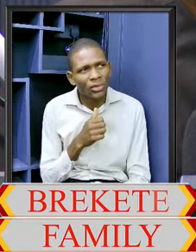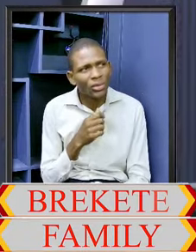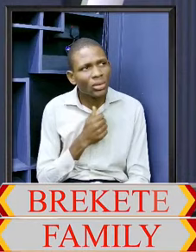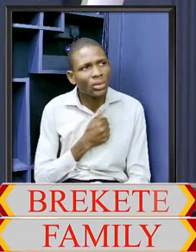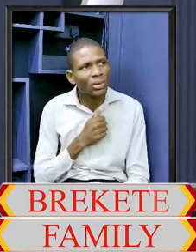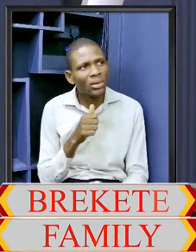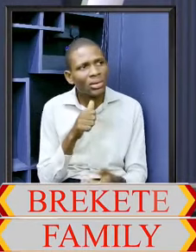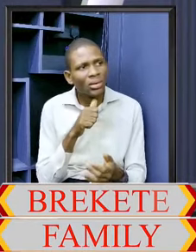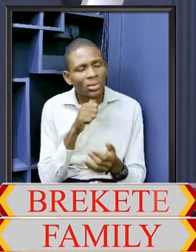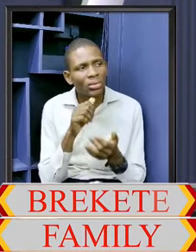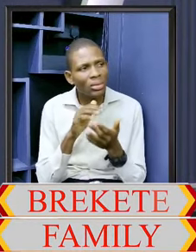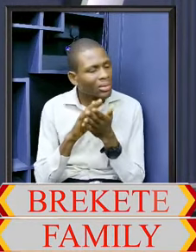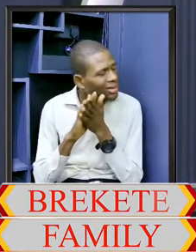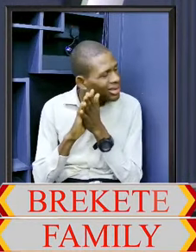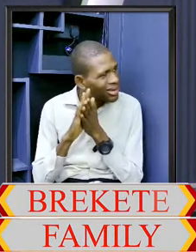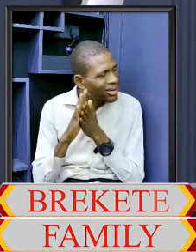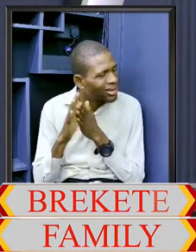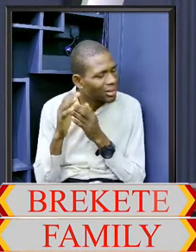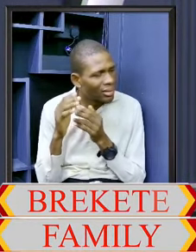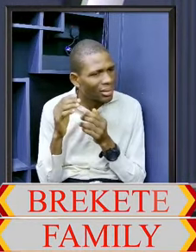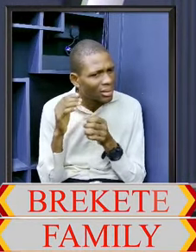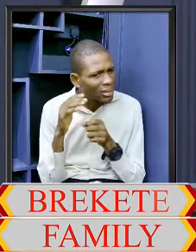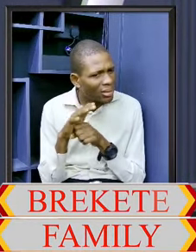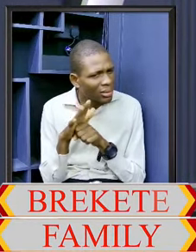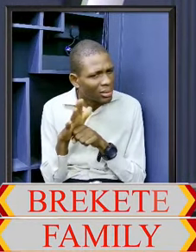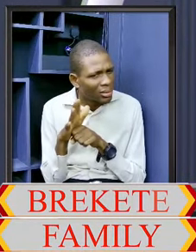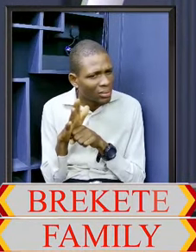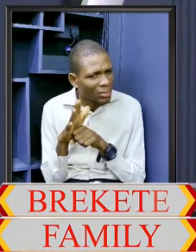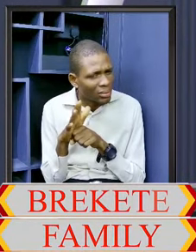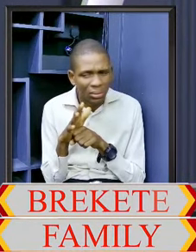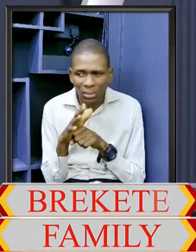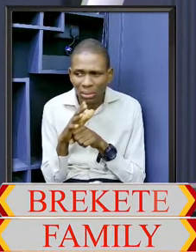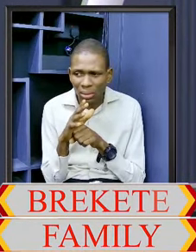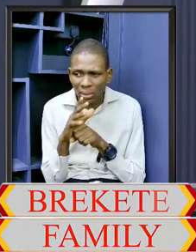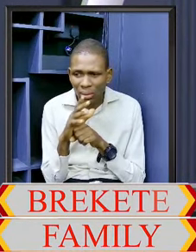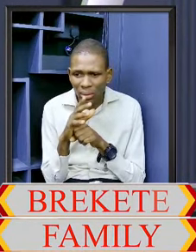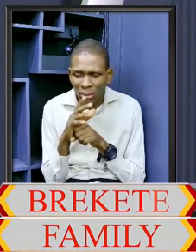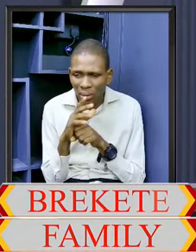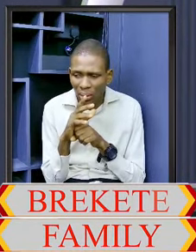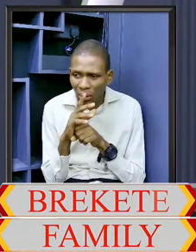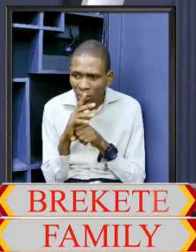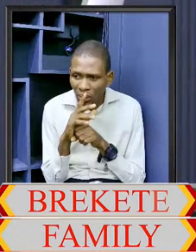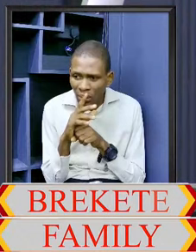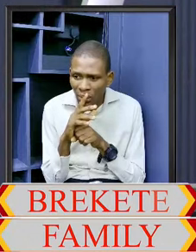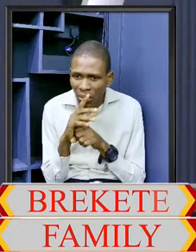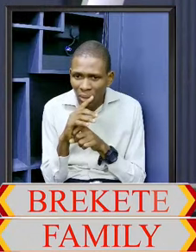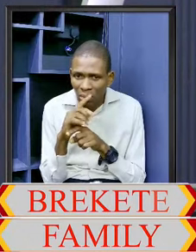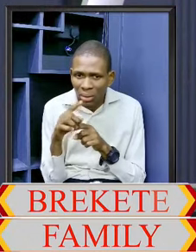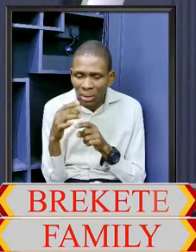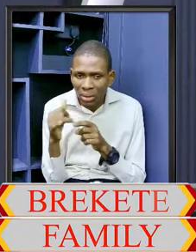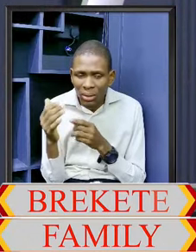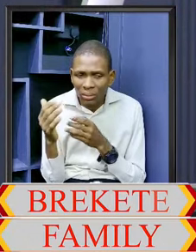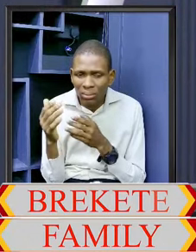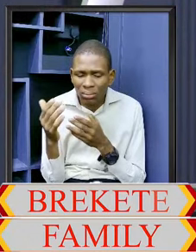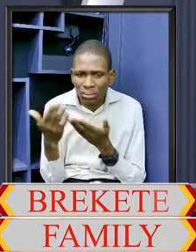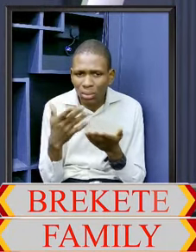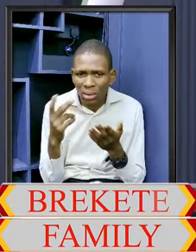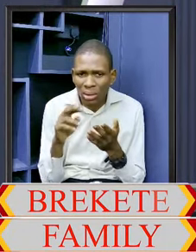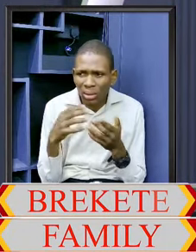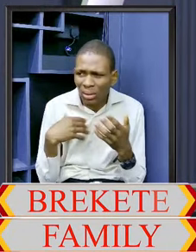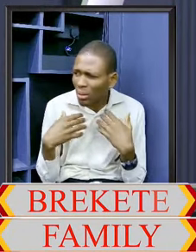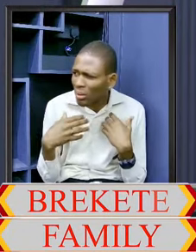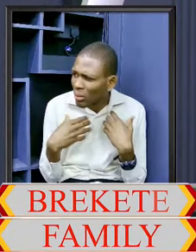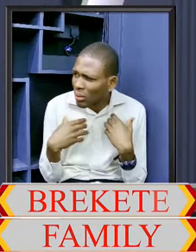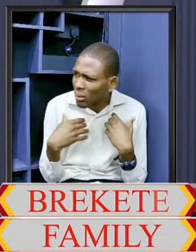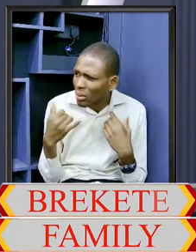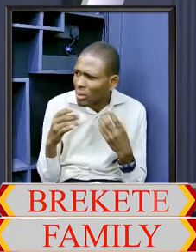quarters. I didn't ask that they should write me, and they did not write me. Now, when they brought their complaint, they didn't